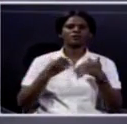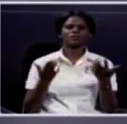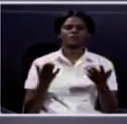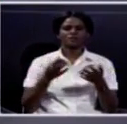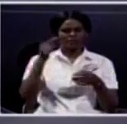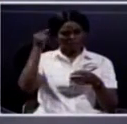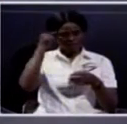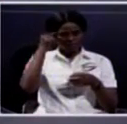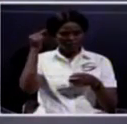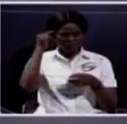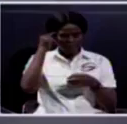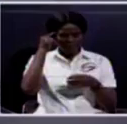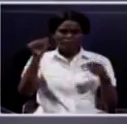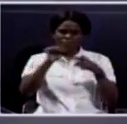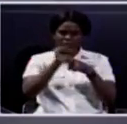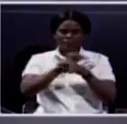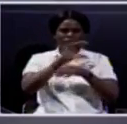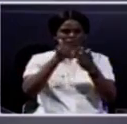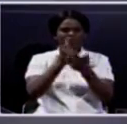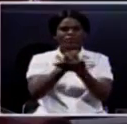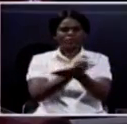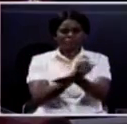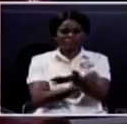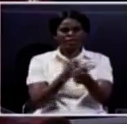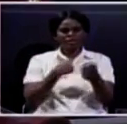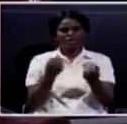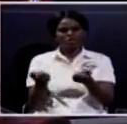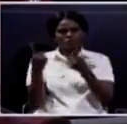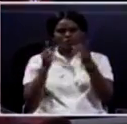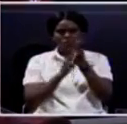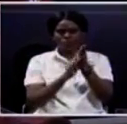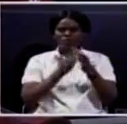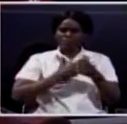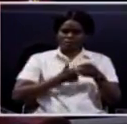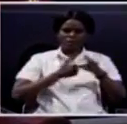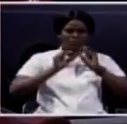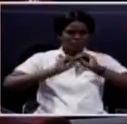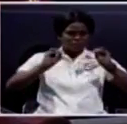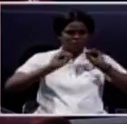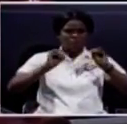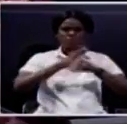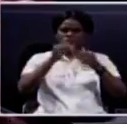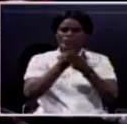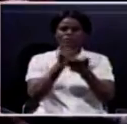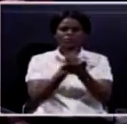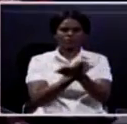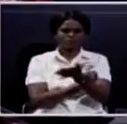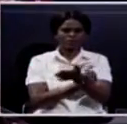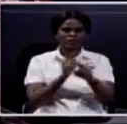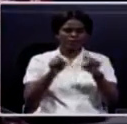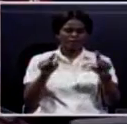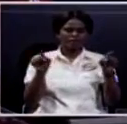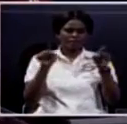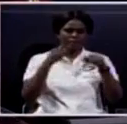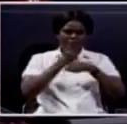government thought of training one teacher in all the subjects. So that when I go to a particular school, then I'm able to teach in all the subjects. But that made teachers